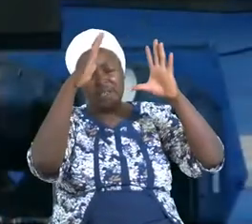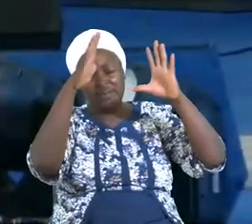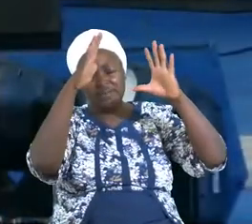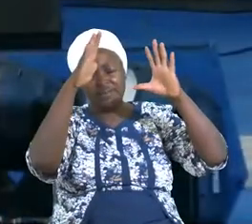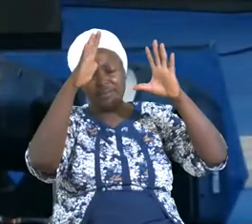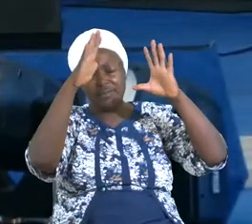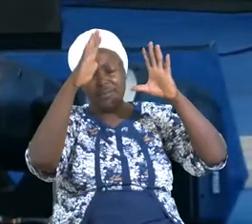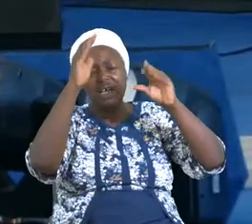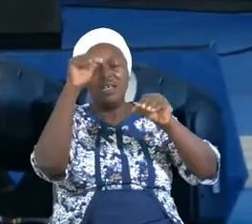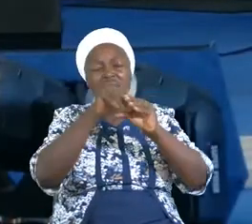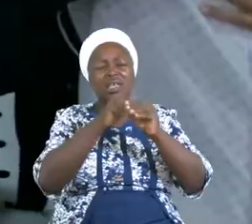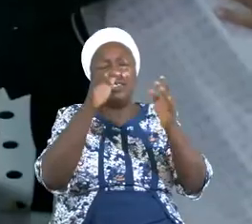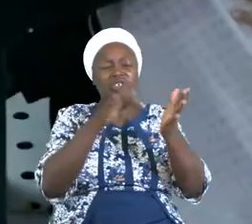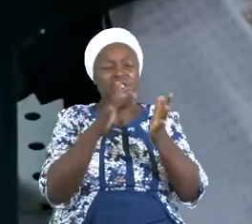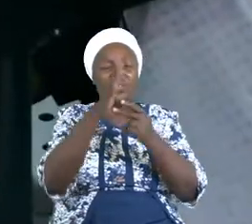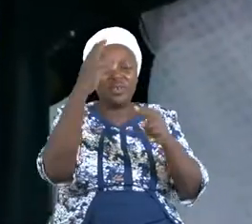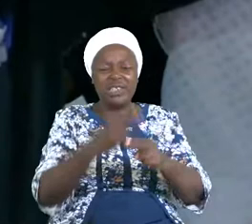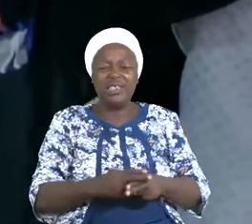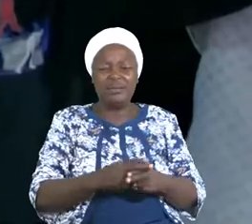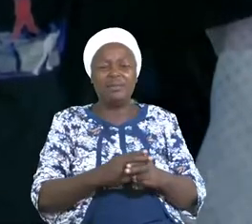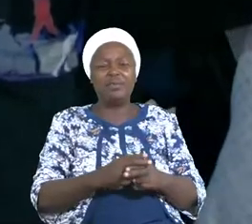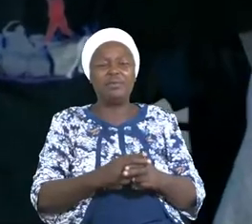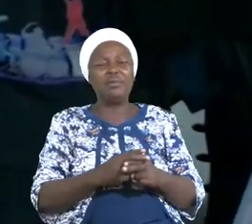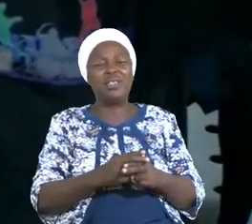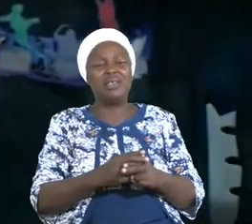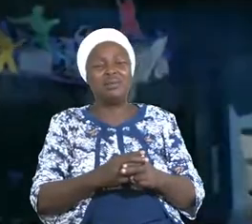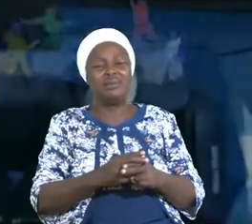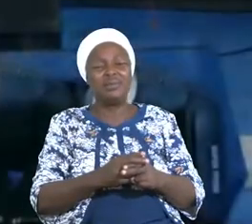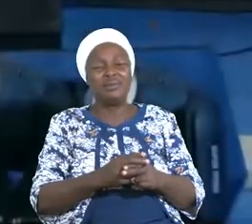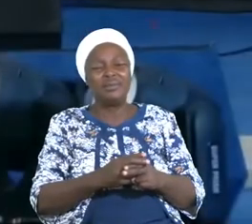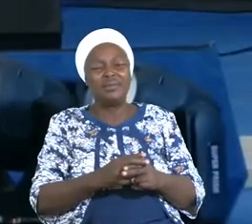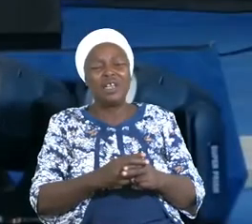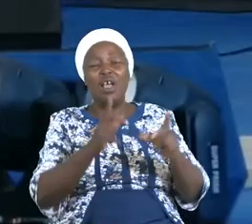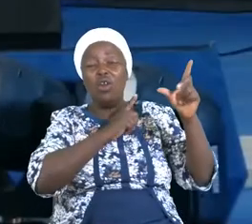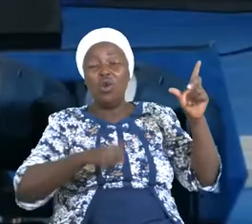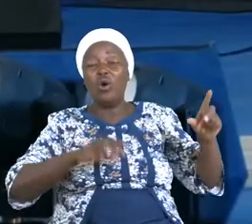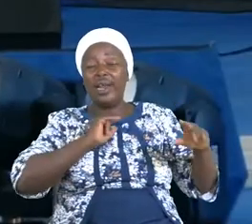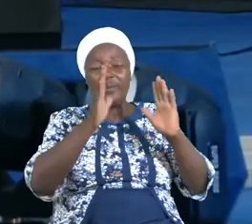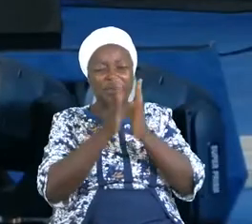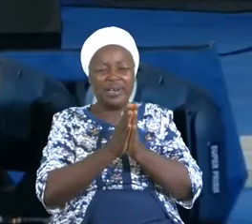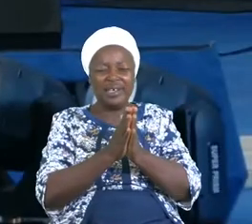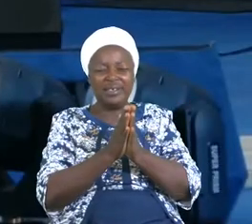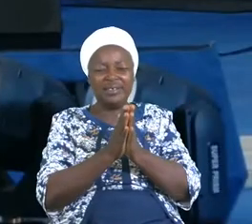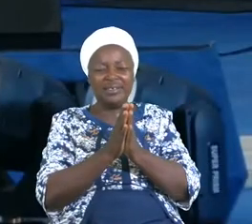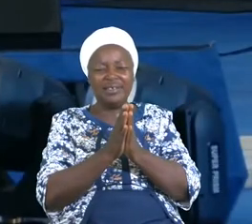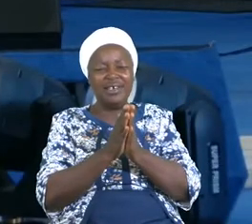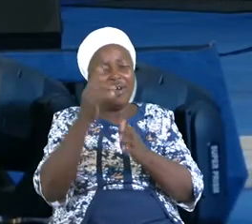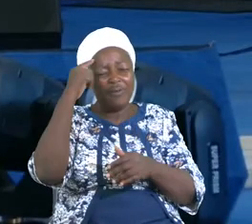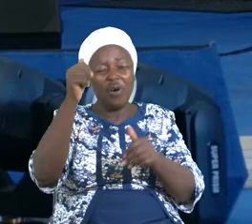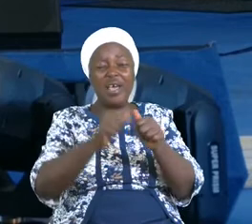in Jesus' name, yes. Lord, I pray for